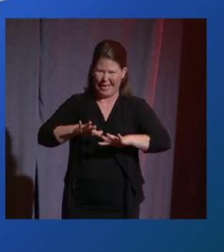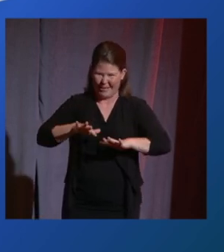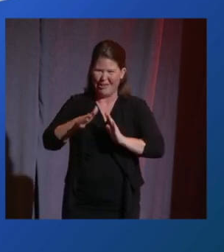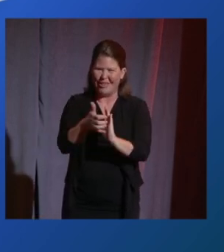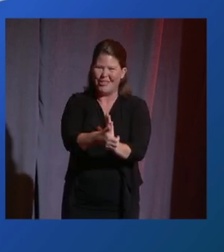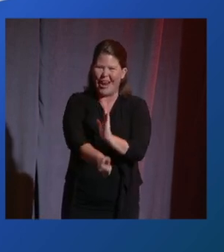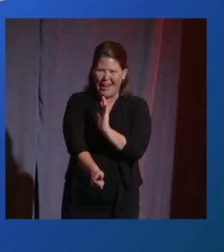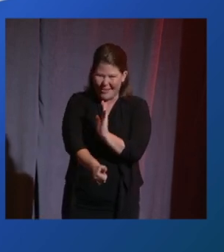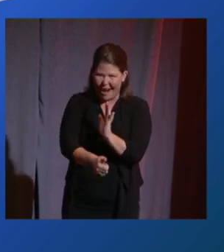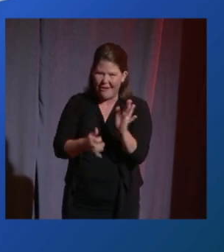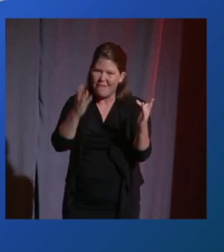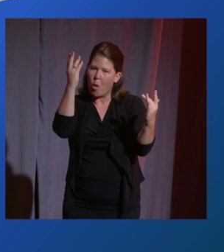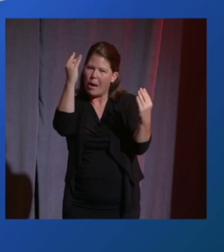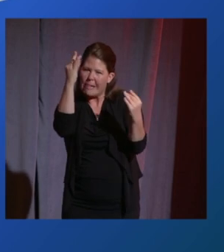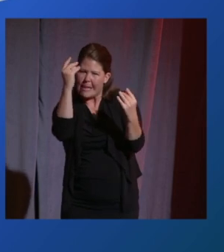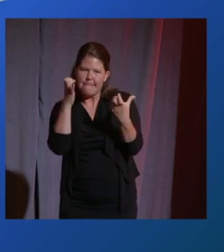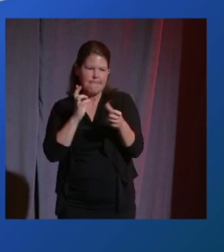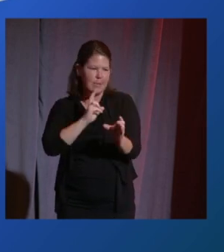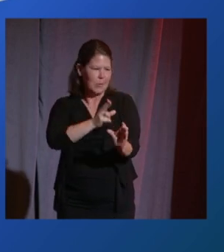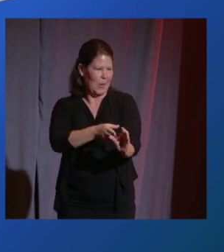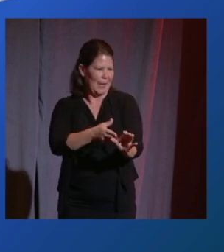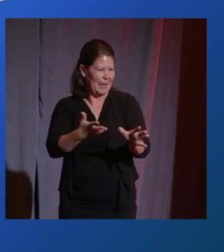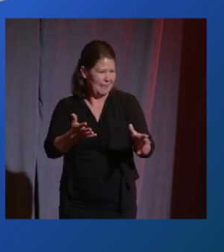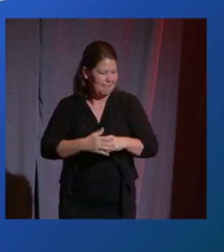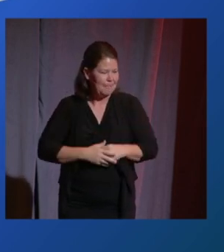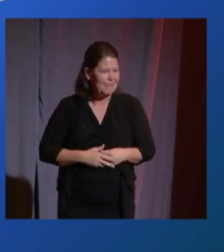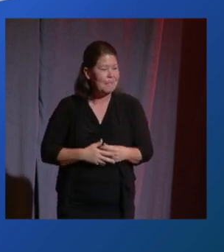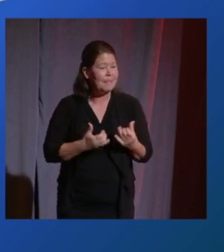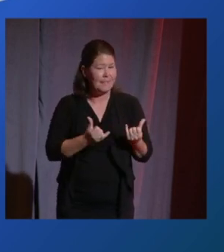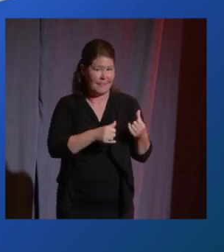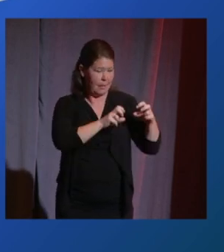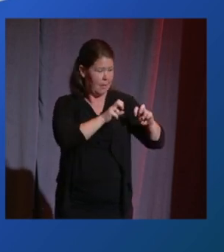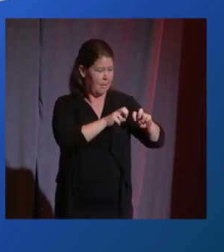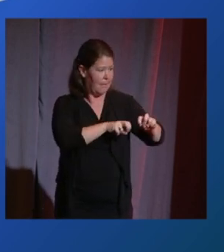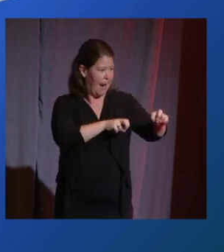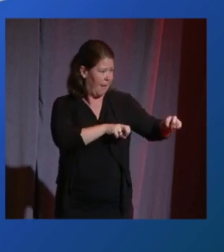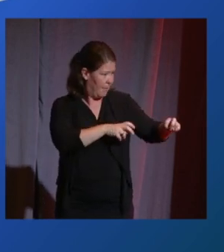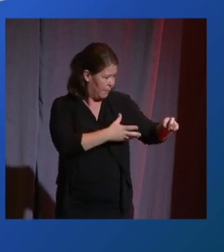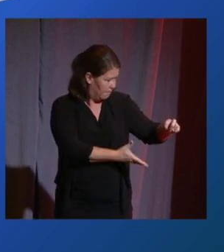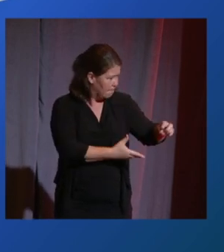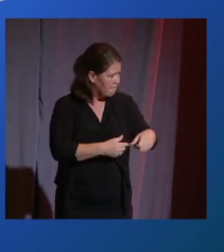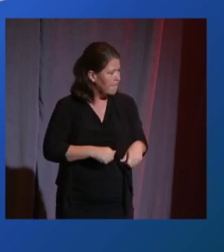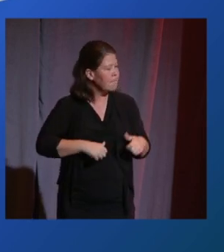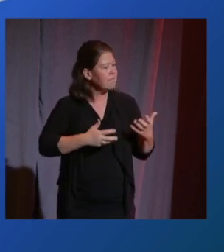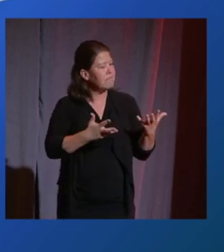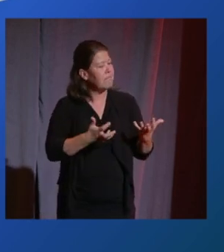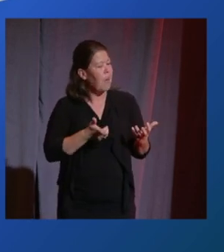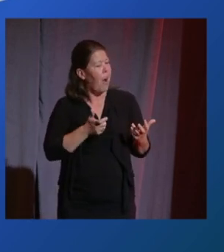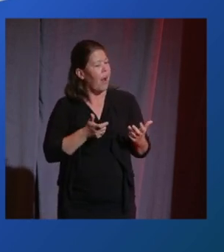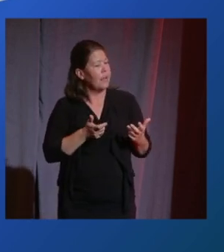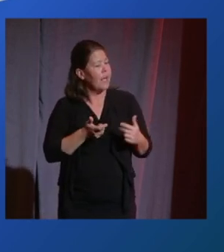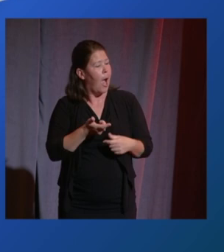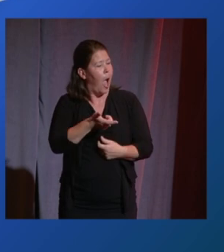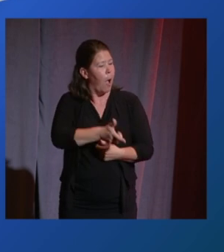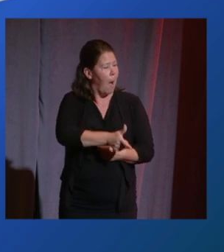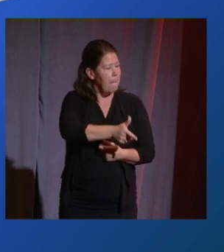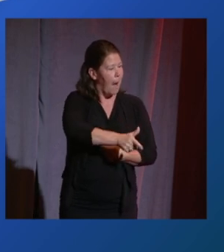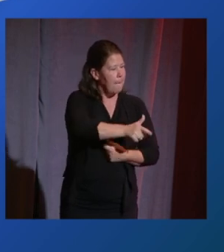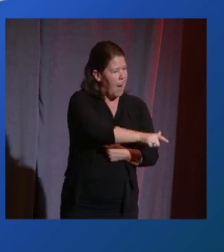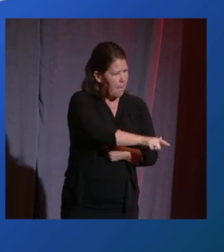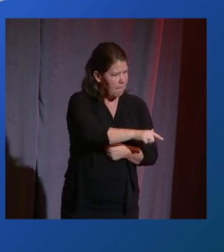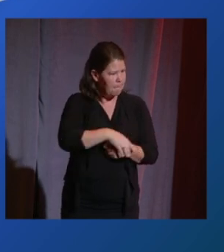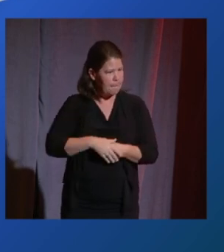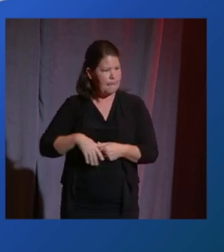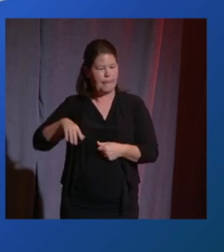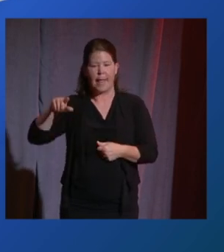me introduce our panelists and what I would like you all to do um one by one um and Kier we're going to